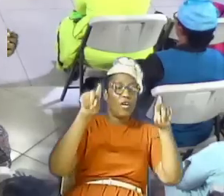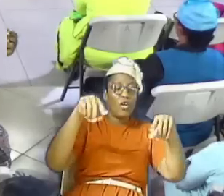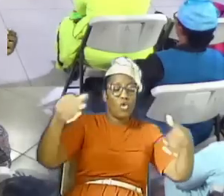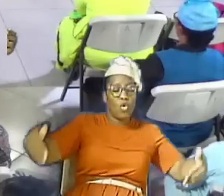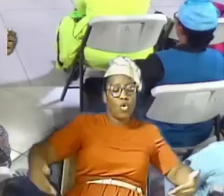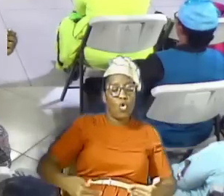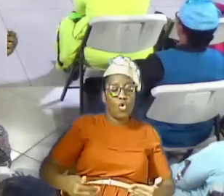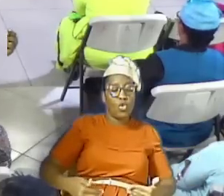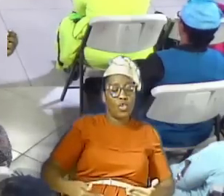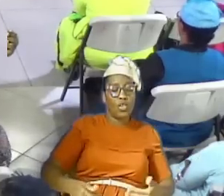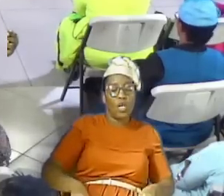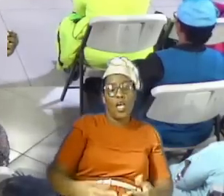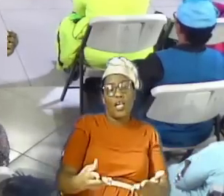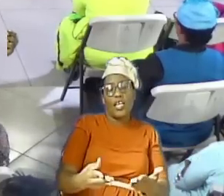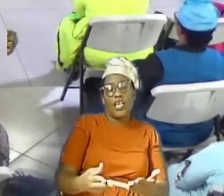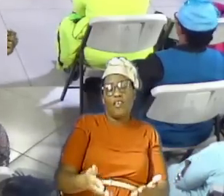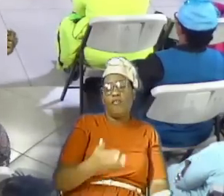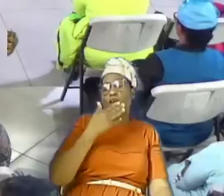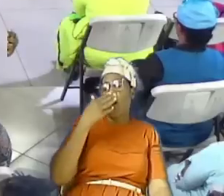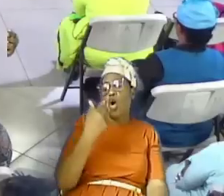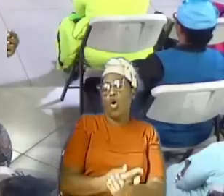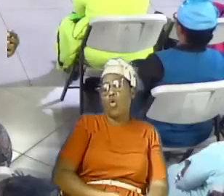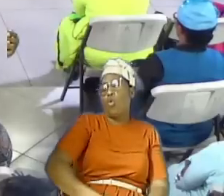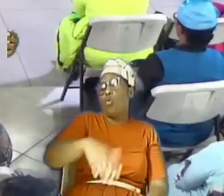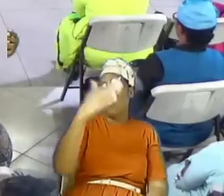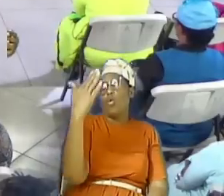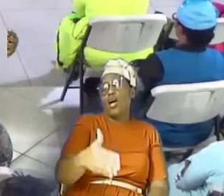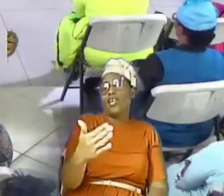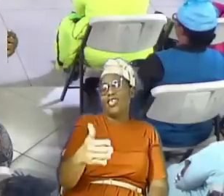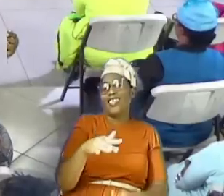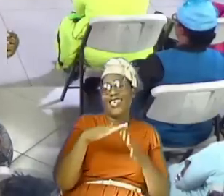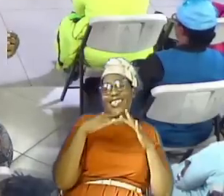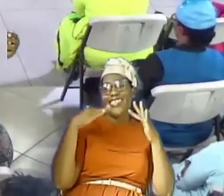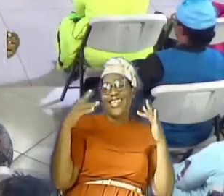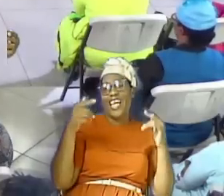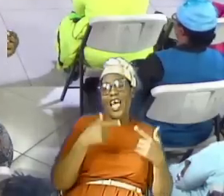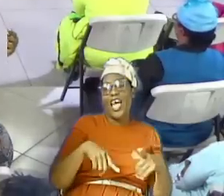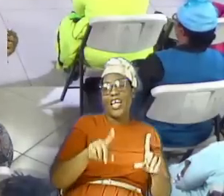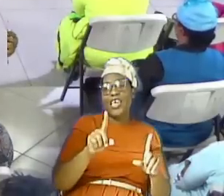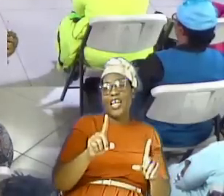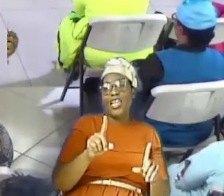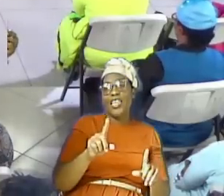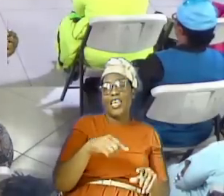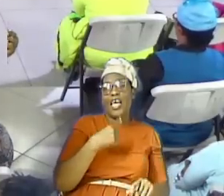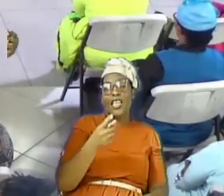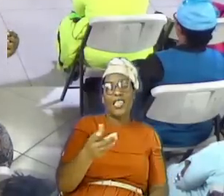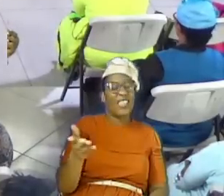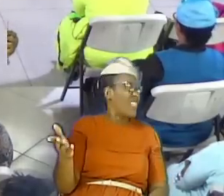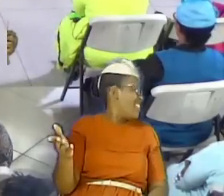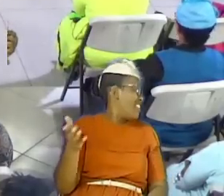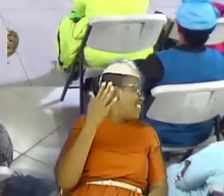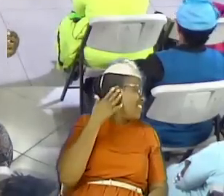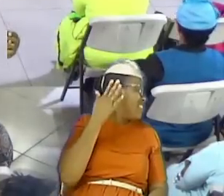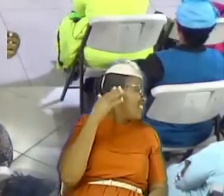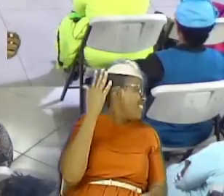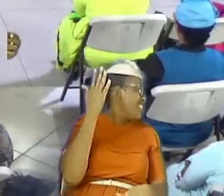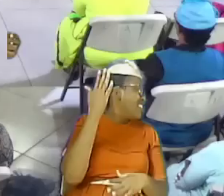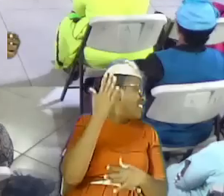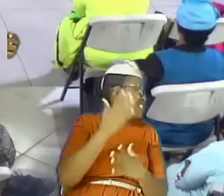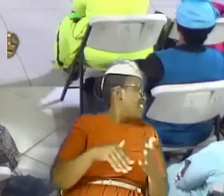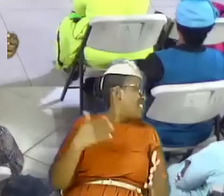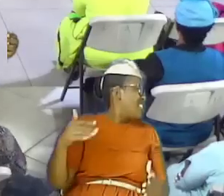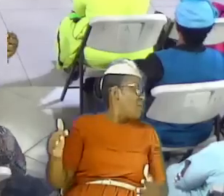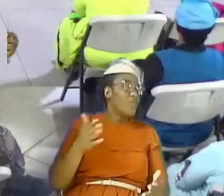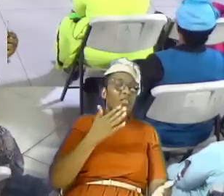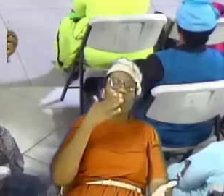just give them a good handshake, a smile, and tell them something good. Amen. And that is what